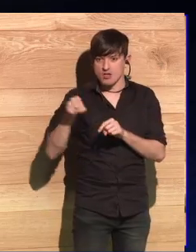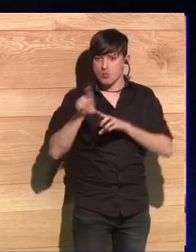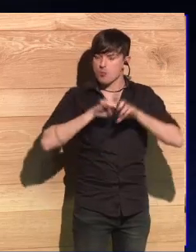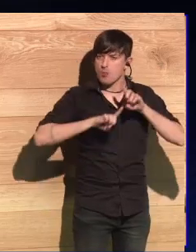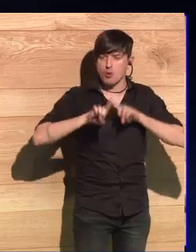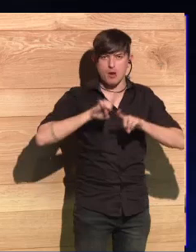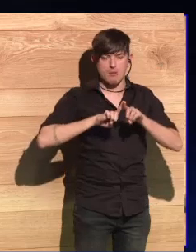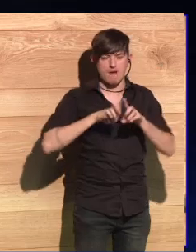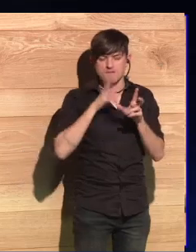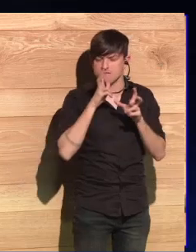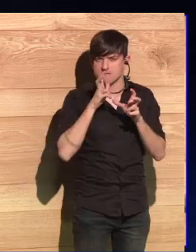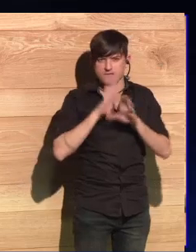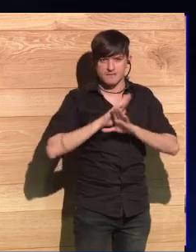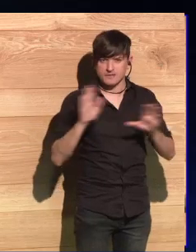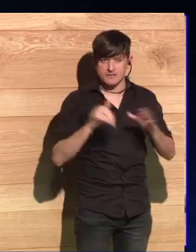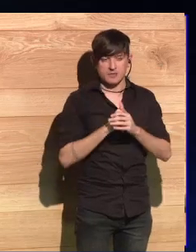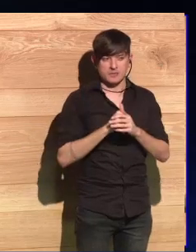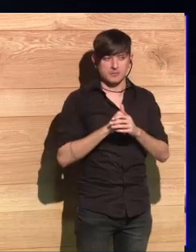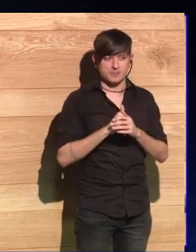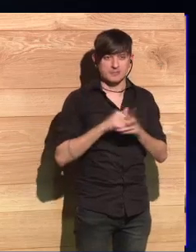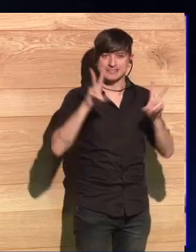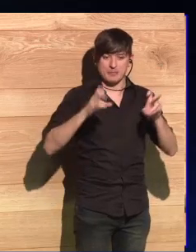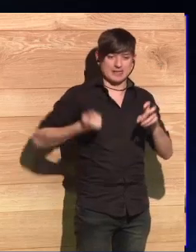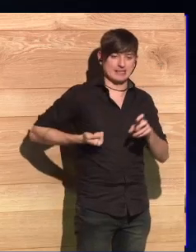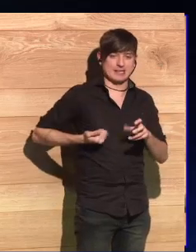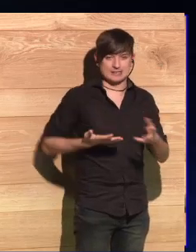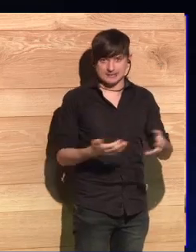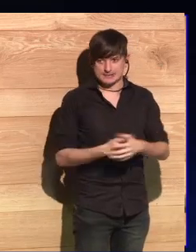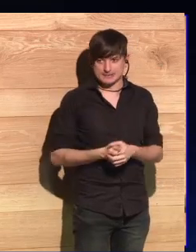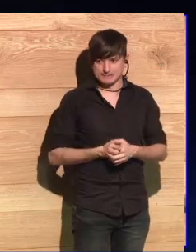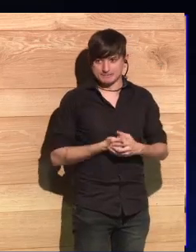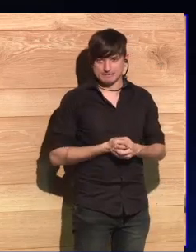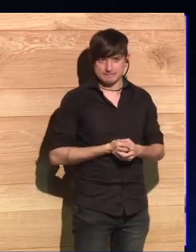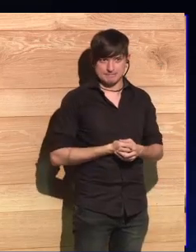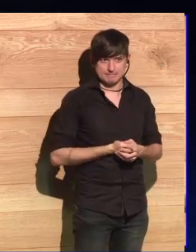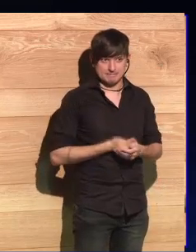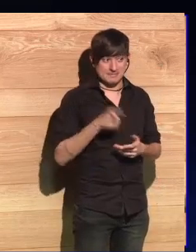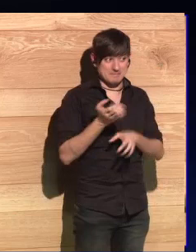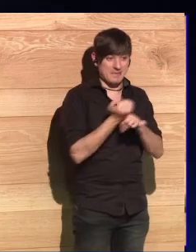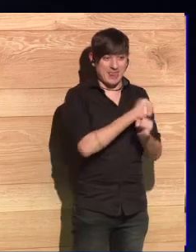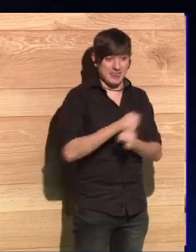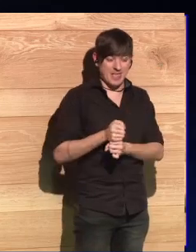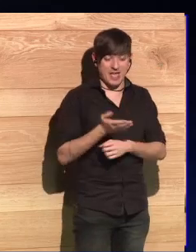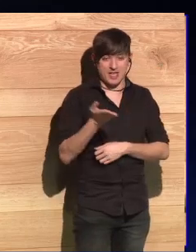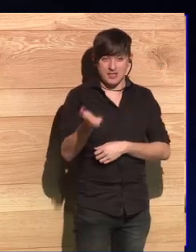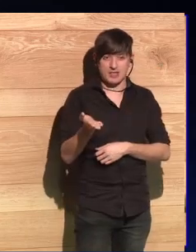In Venice, I had a horribly difficult problem, which was to be able to shit.